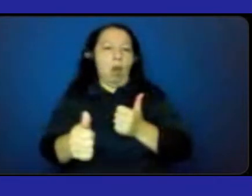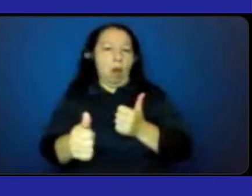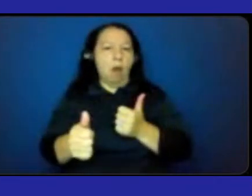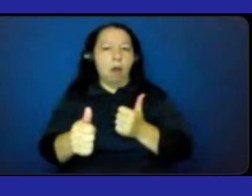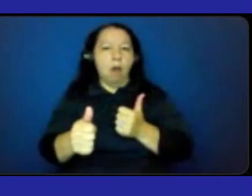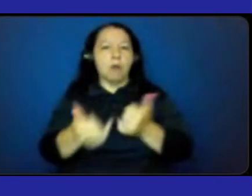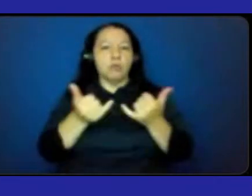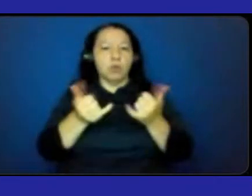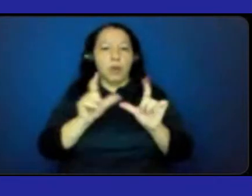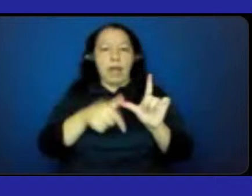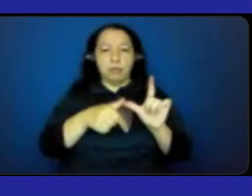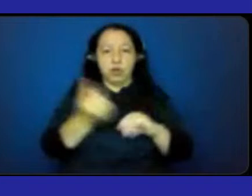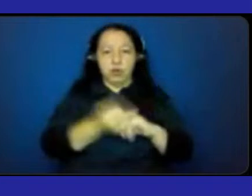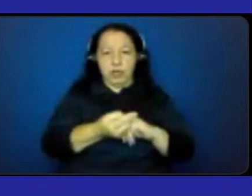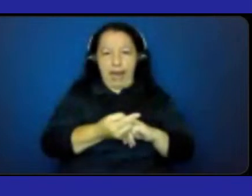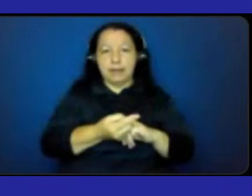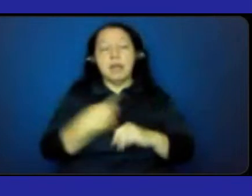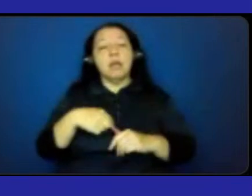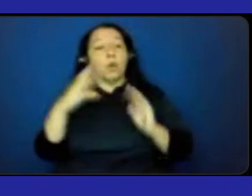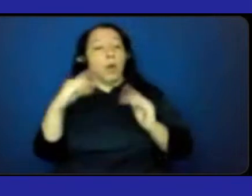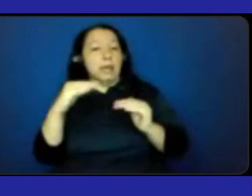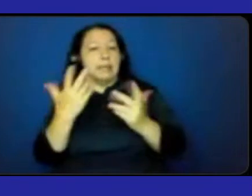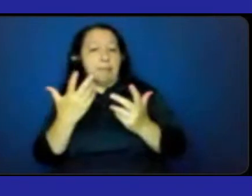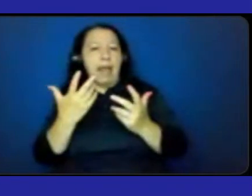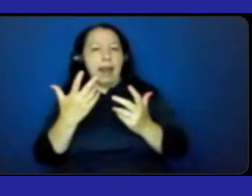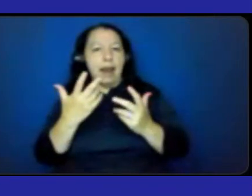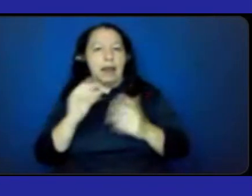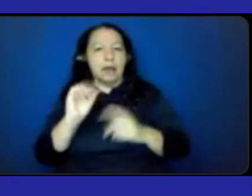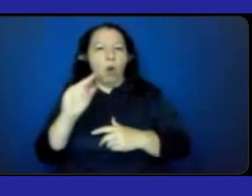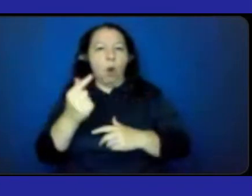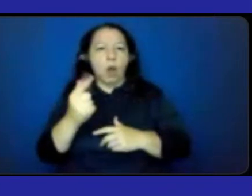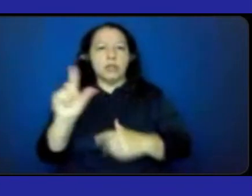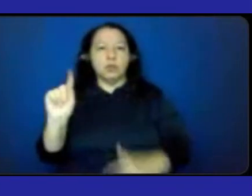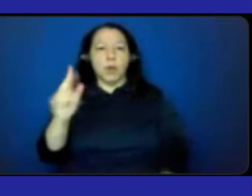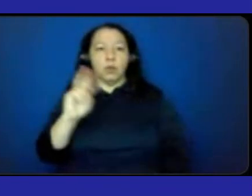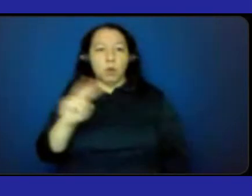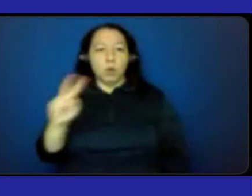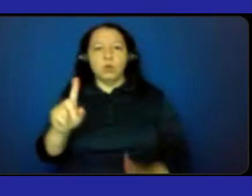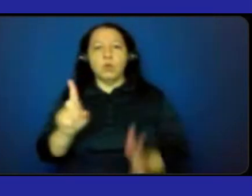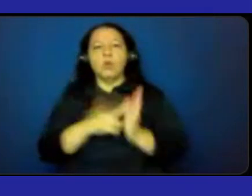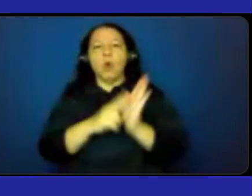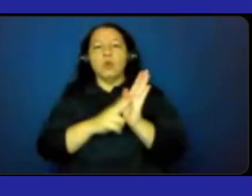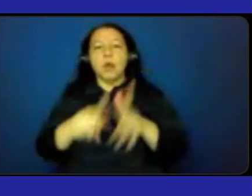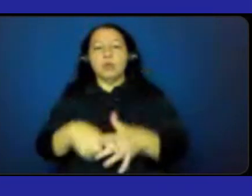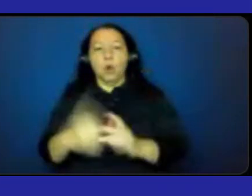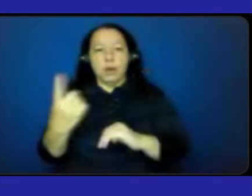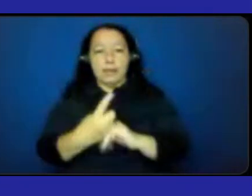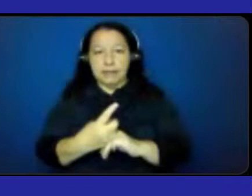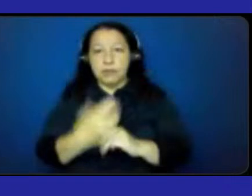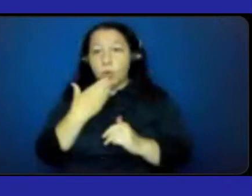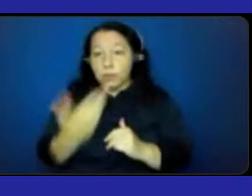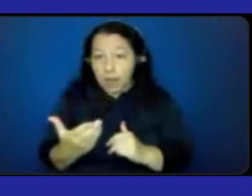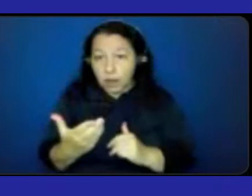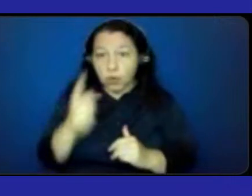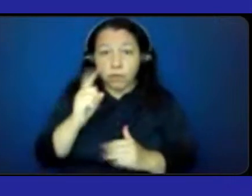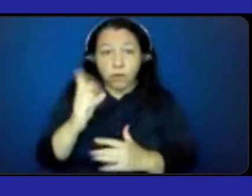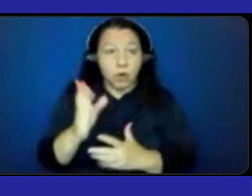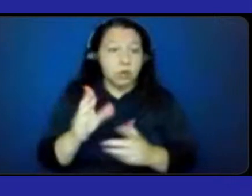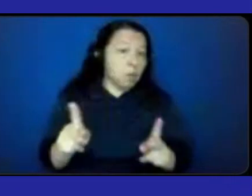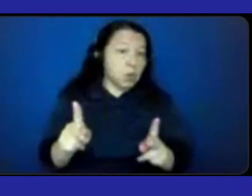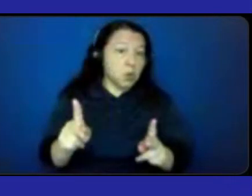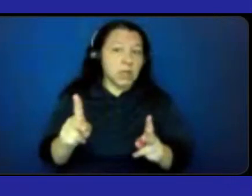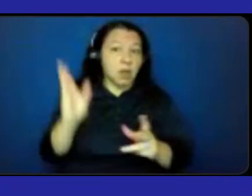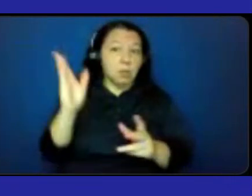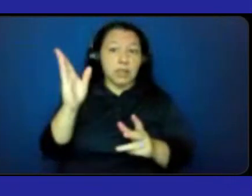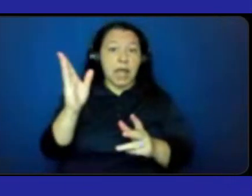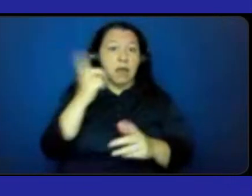And we anticipate an August 2022 contract start date. So thank you for the opportunity to put this before you, and I'm happy